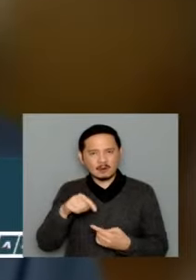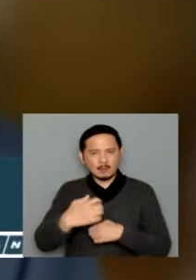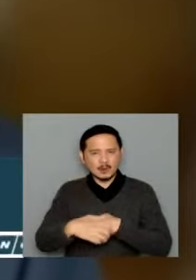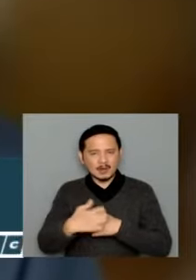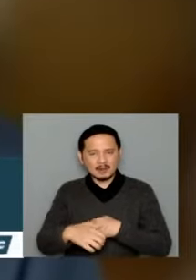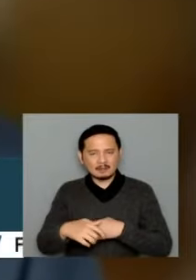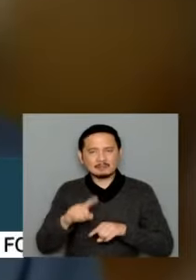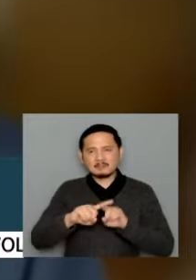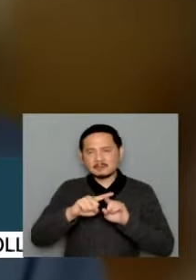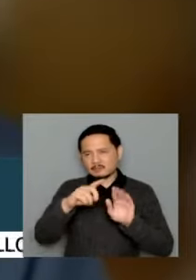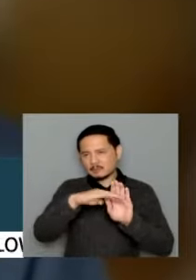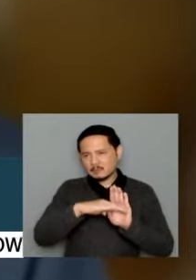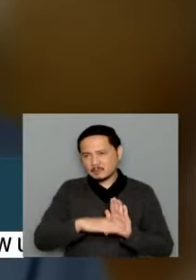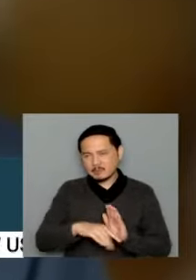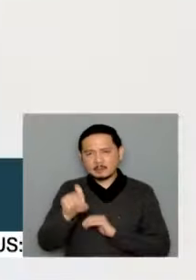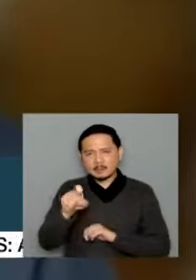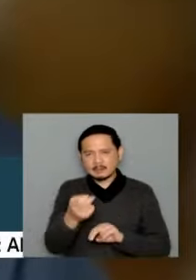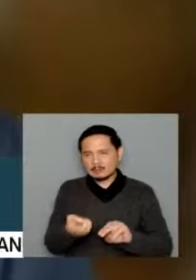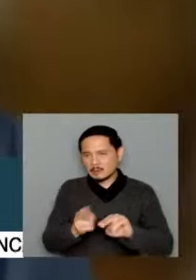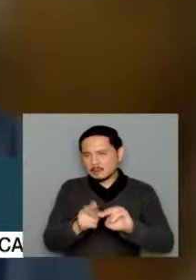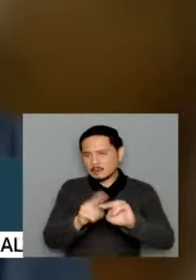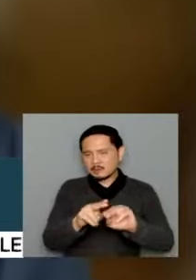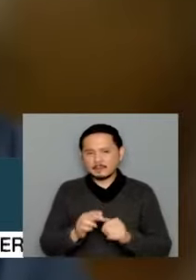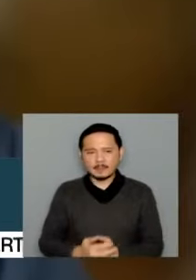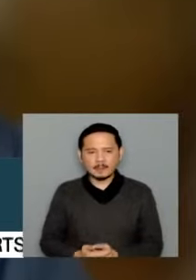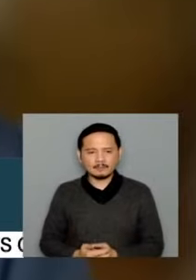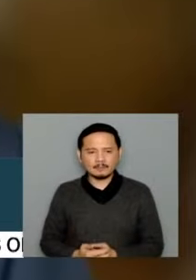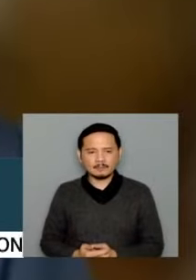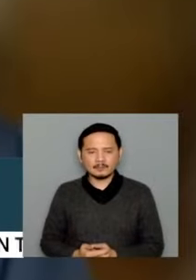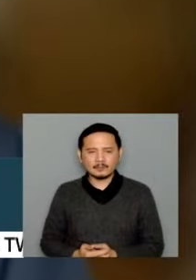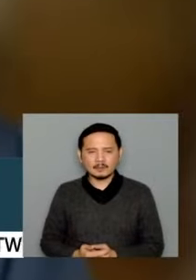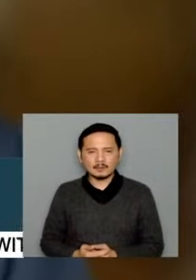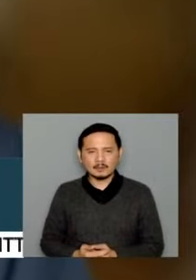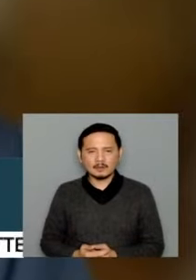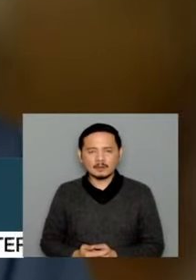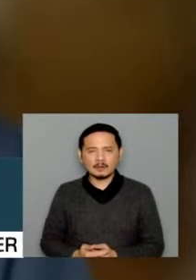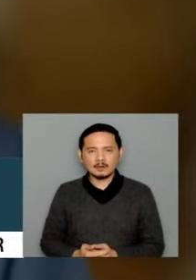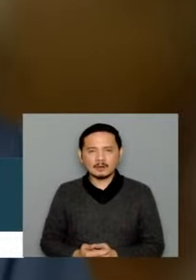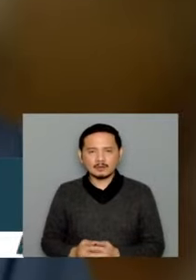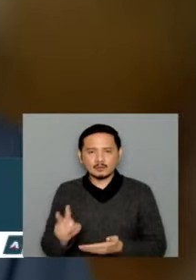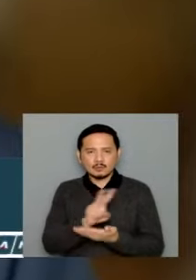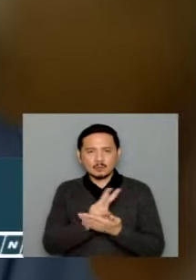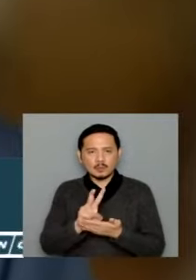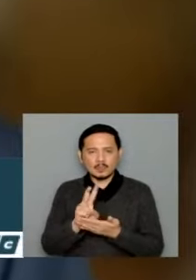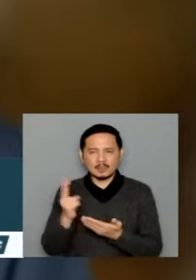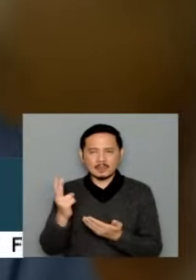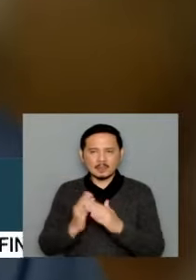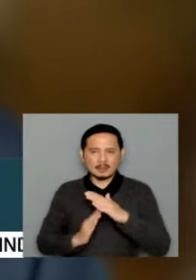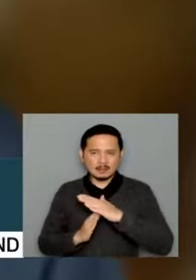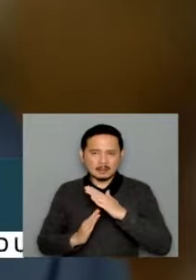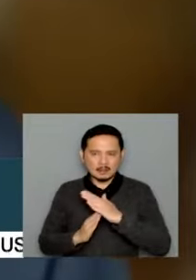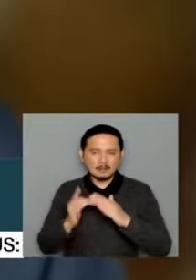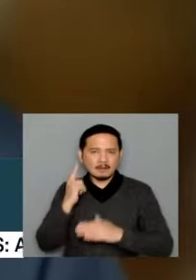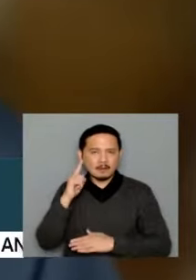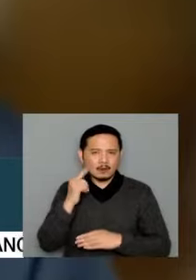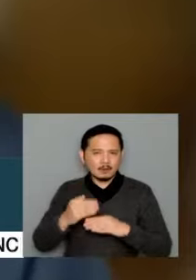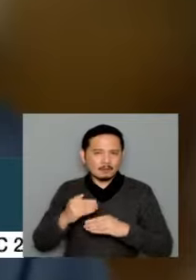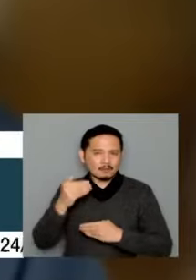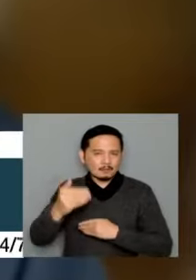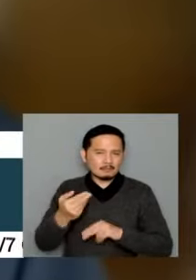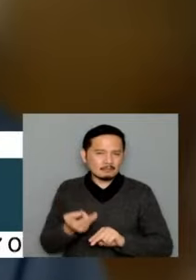27.50 for Pinoy Pandesal. It will take them 2 weeks minimum. Sige. So what is... Okay naman